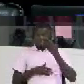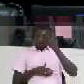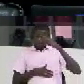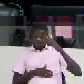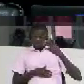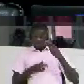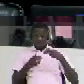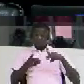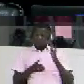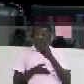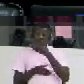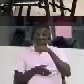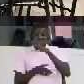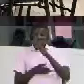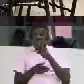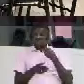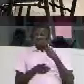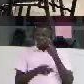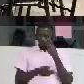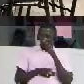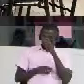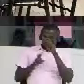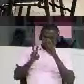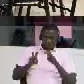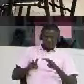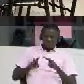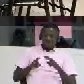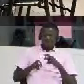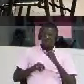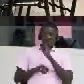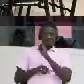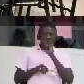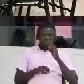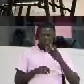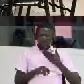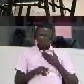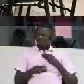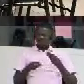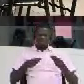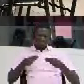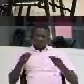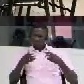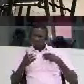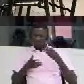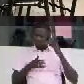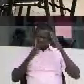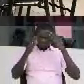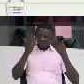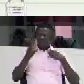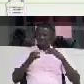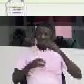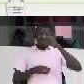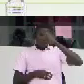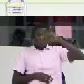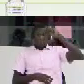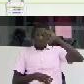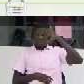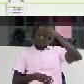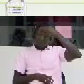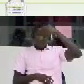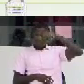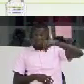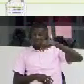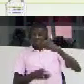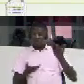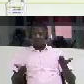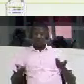about, did they look like individuals who had any business at the police headquarters? ci ni nga xam ne noonu